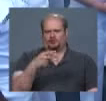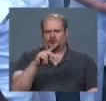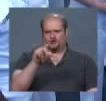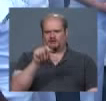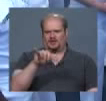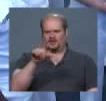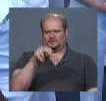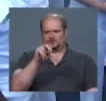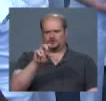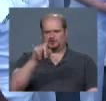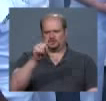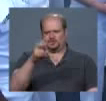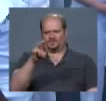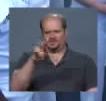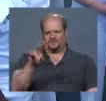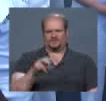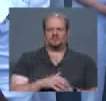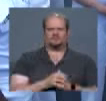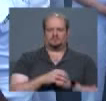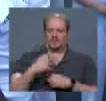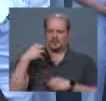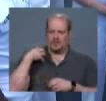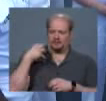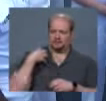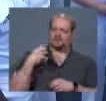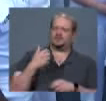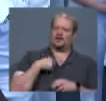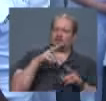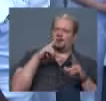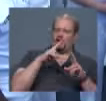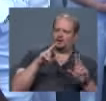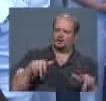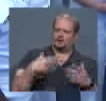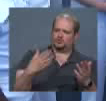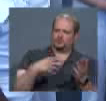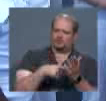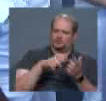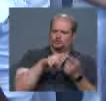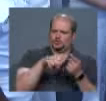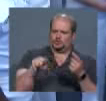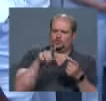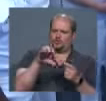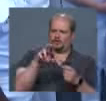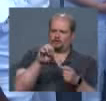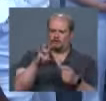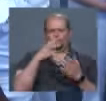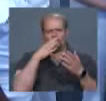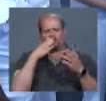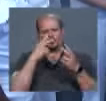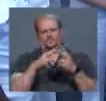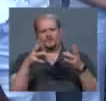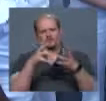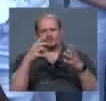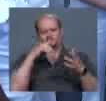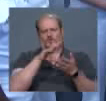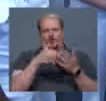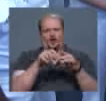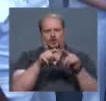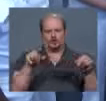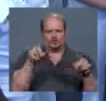June, 2017. Captain, I'm honored to present this to you and to the crew. Thank you for all you do and for